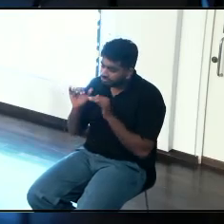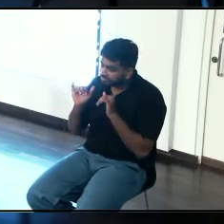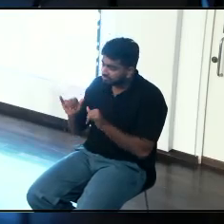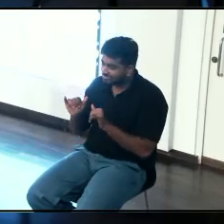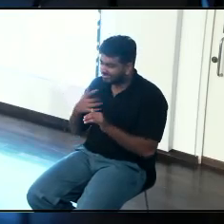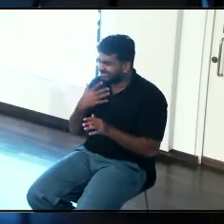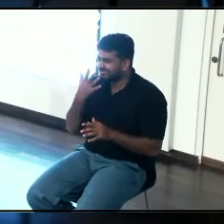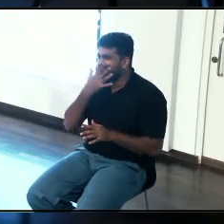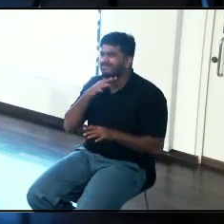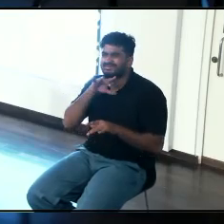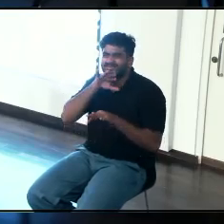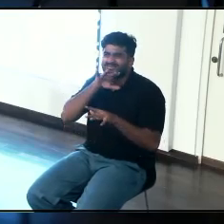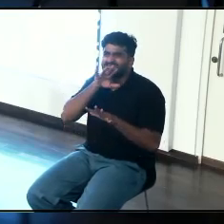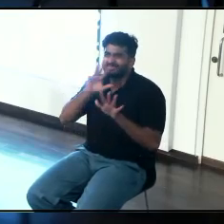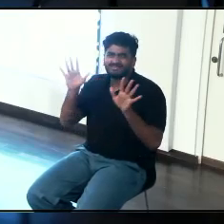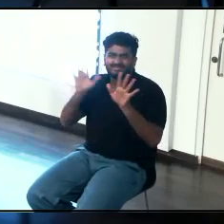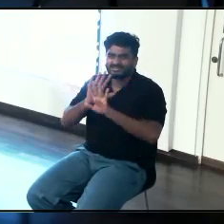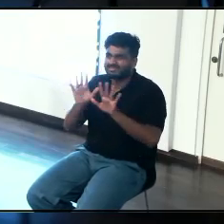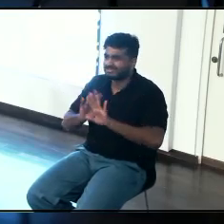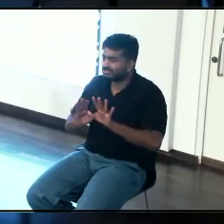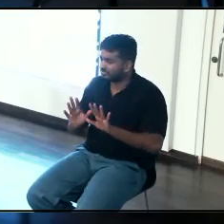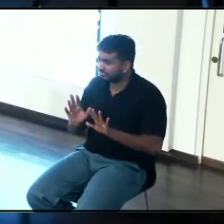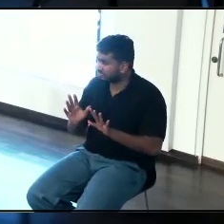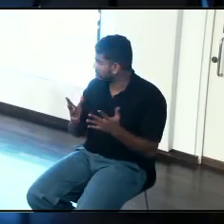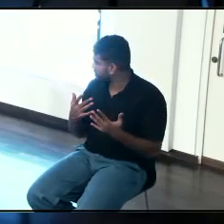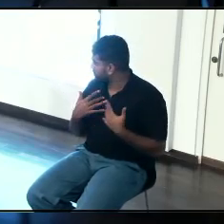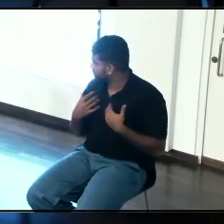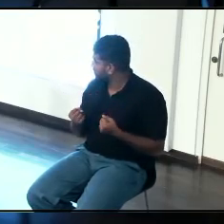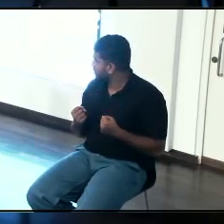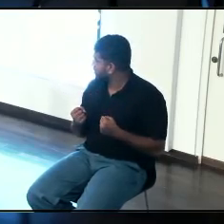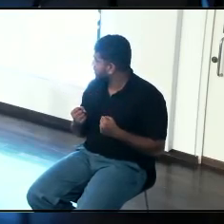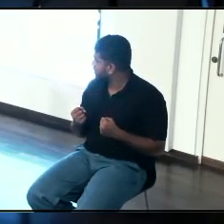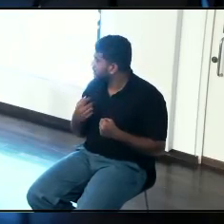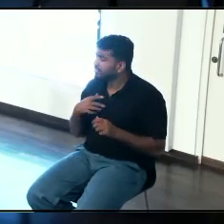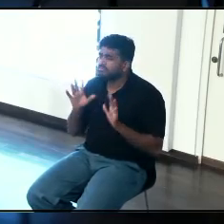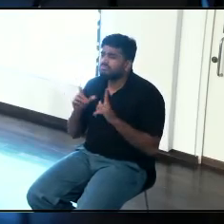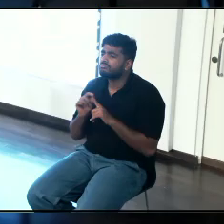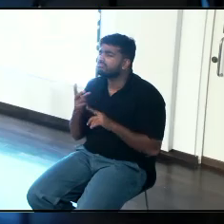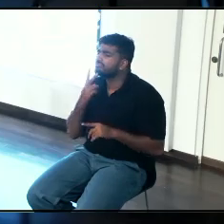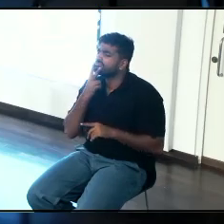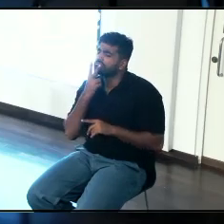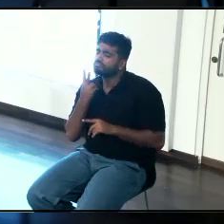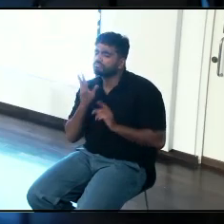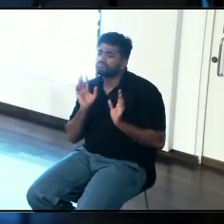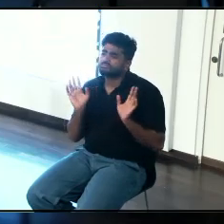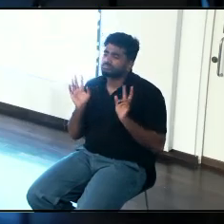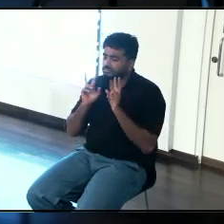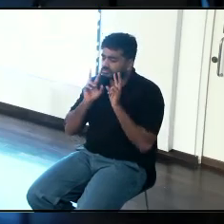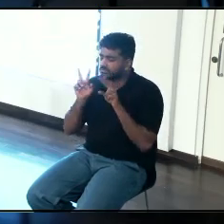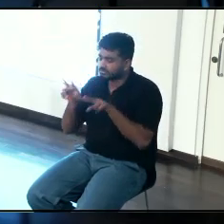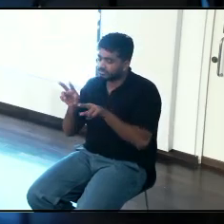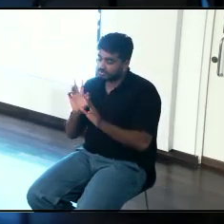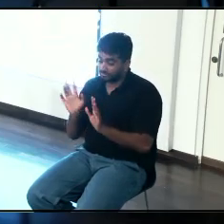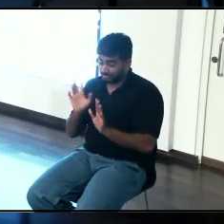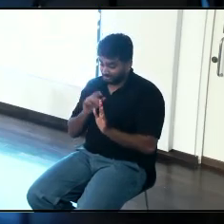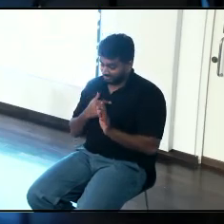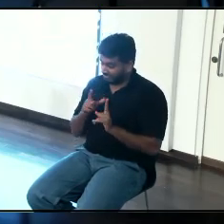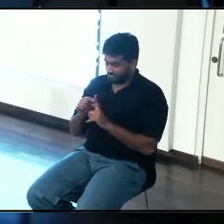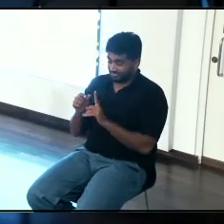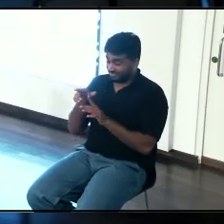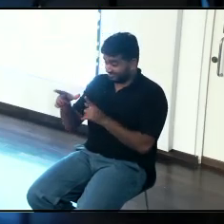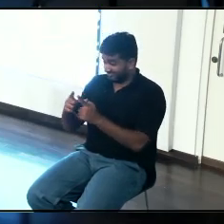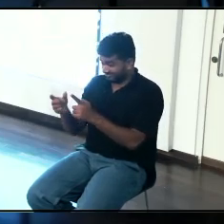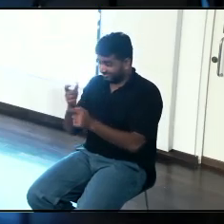mess, and, but he didn't want to, he said he would visit and he would, not interfere and